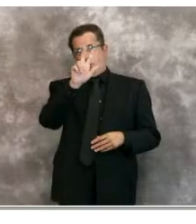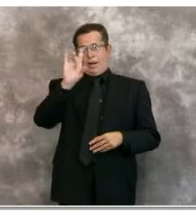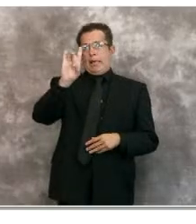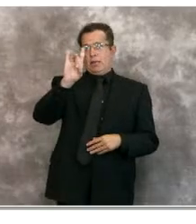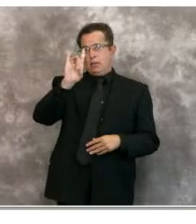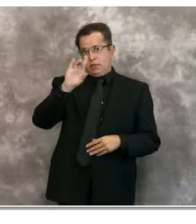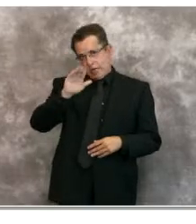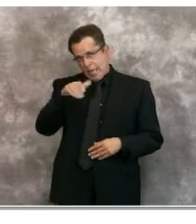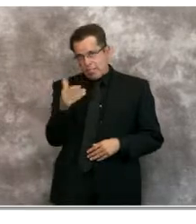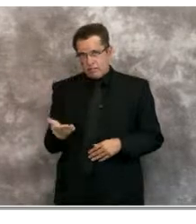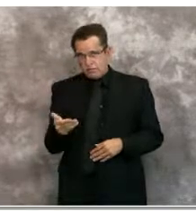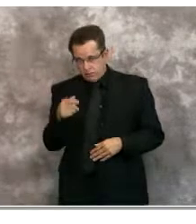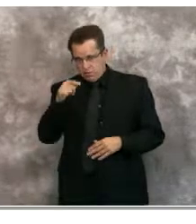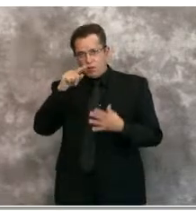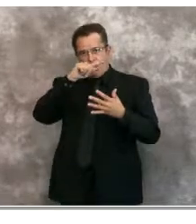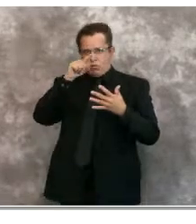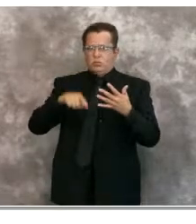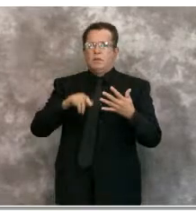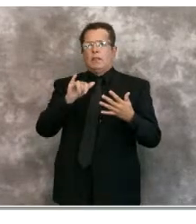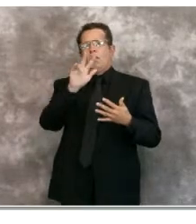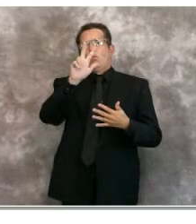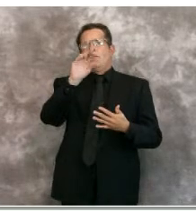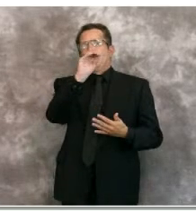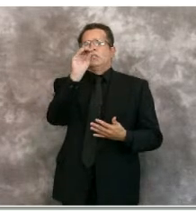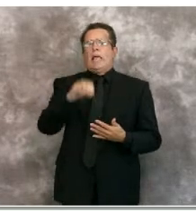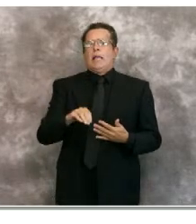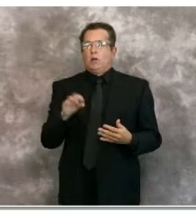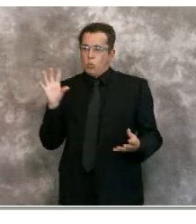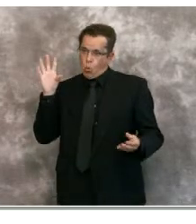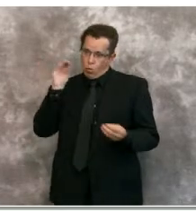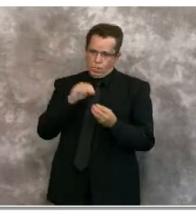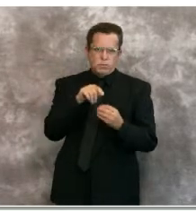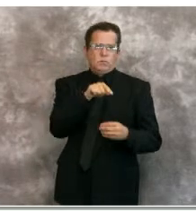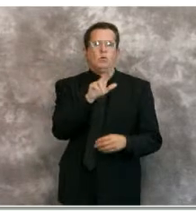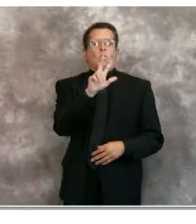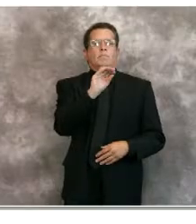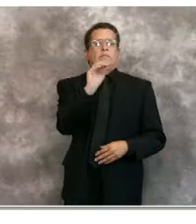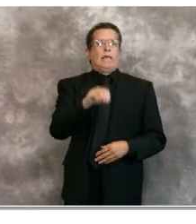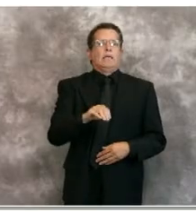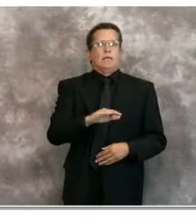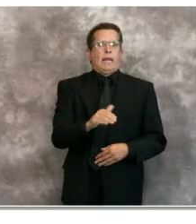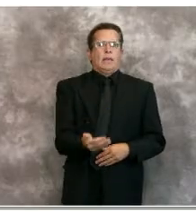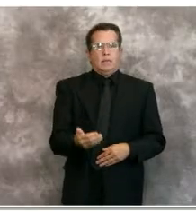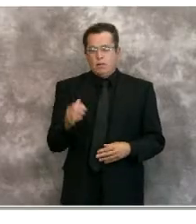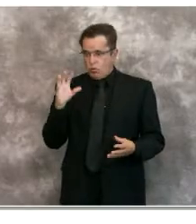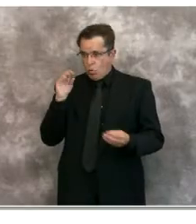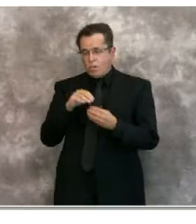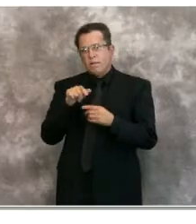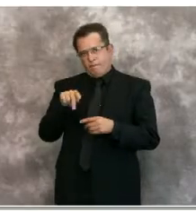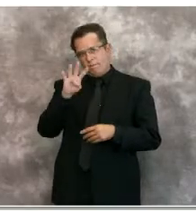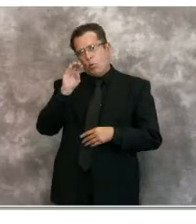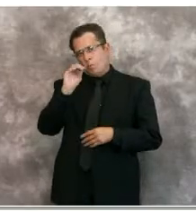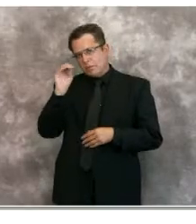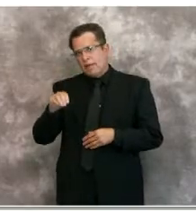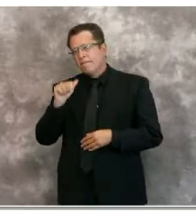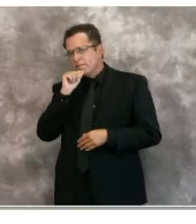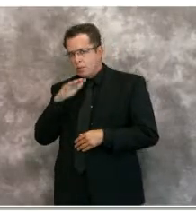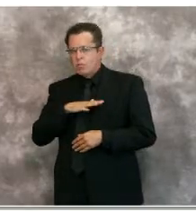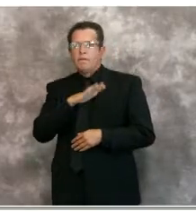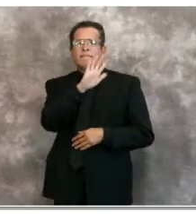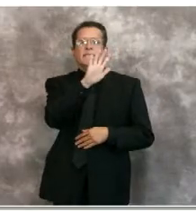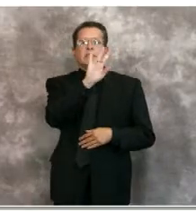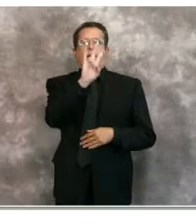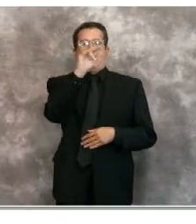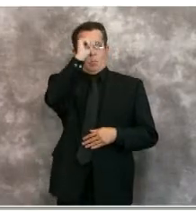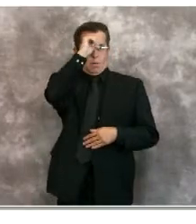338 deaths, these represent 3% of the total number of cases. Of this total, 40% are female, 57% are